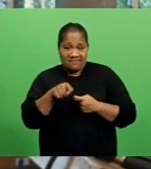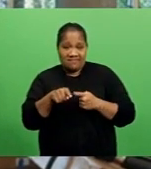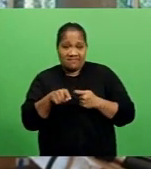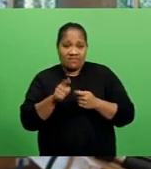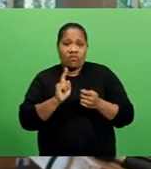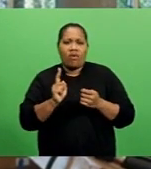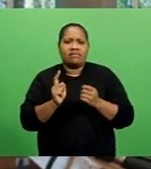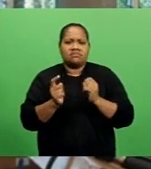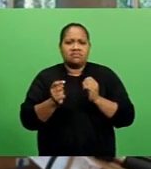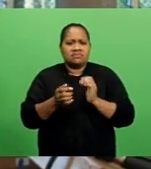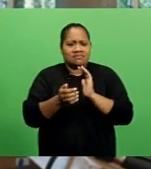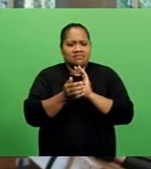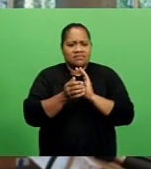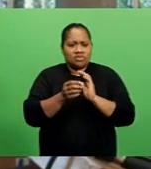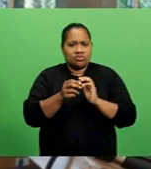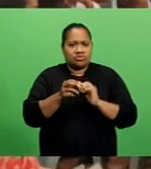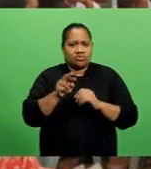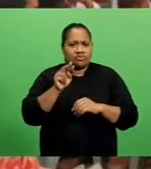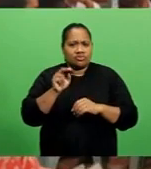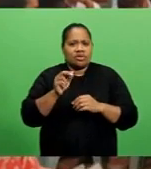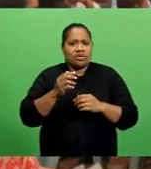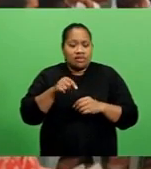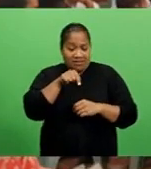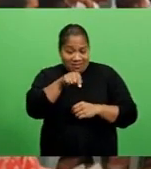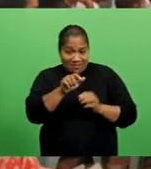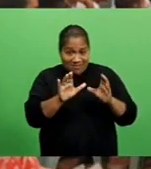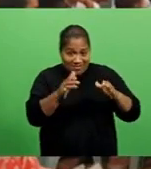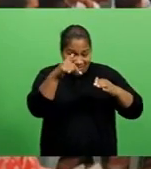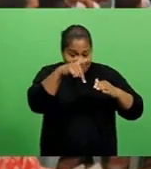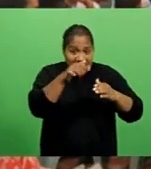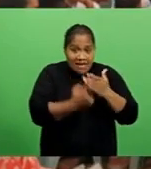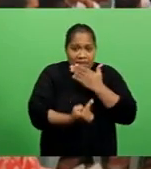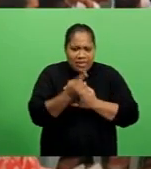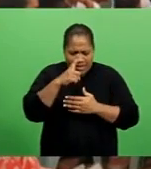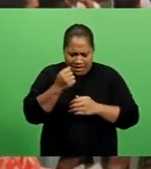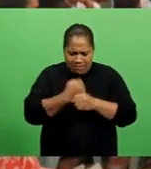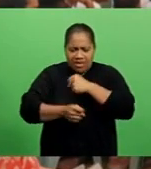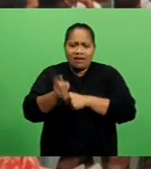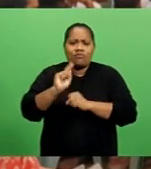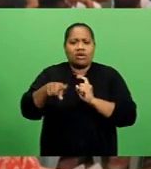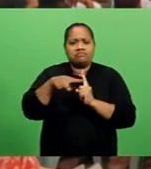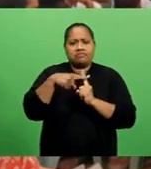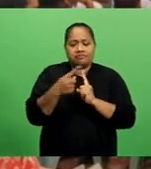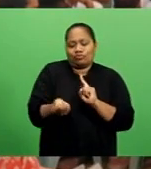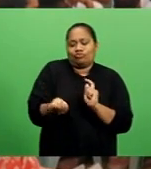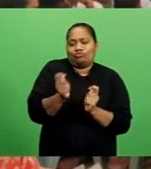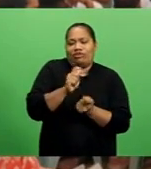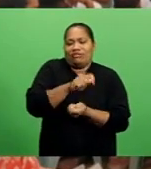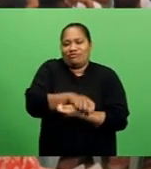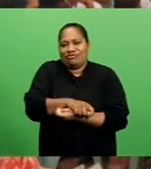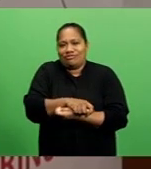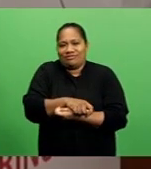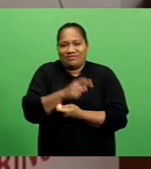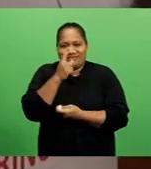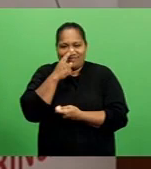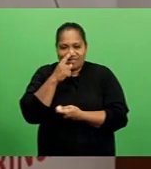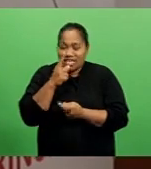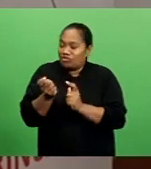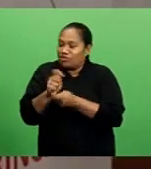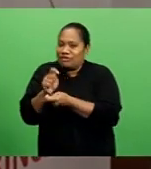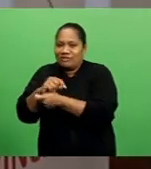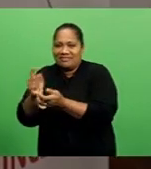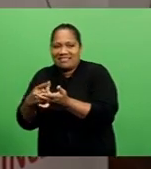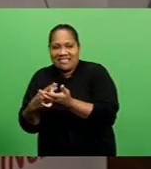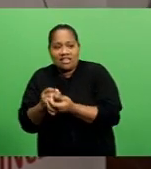acquired, you can become a positive change agent. The camp included hands-on activities and seminar workshops that encouraged the